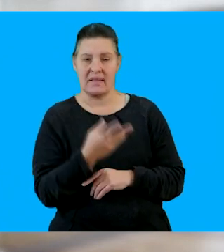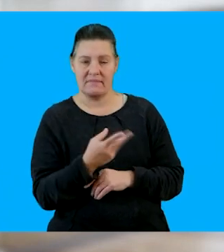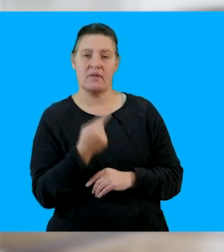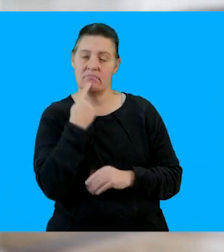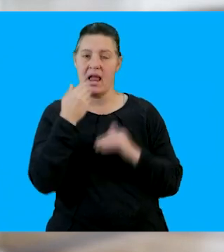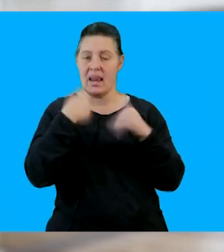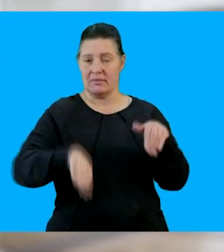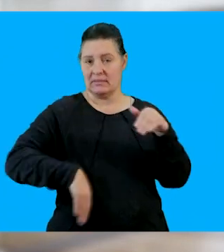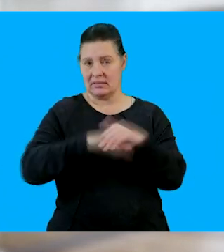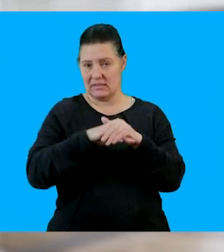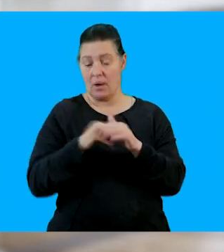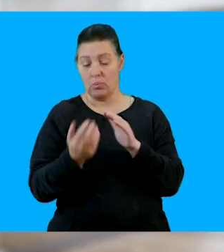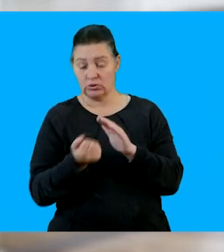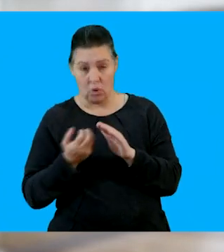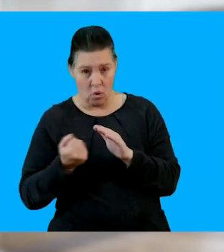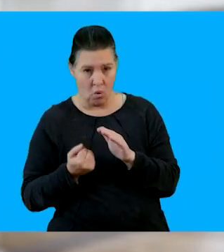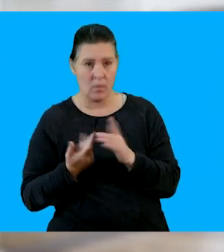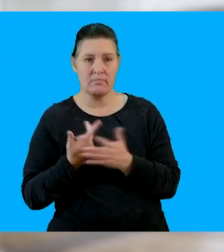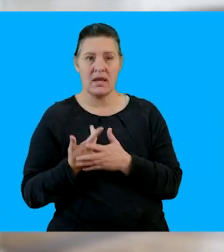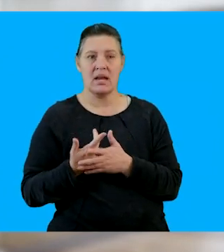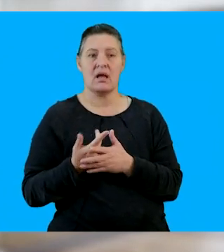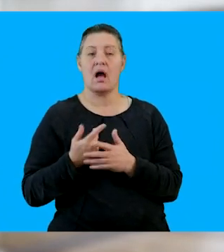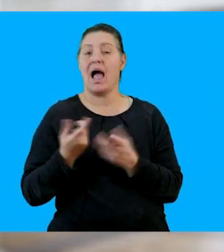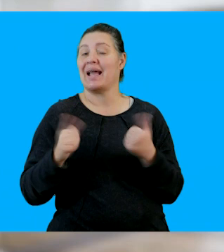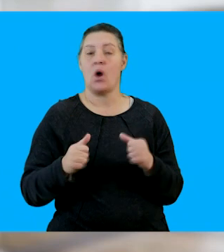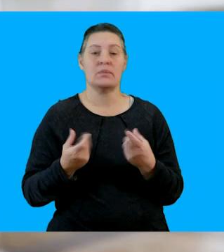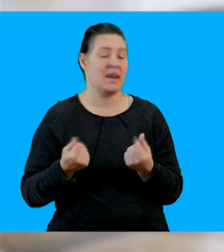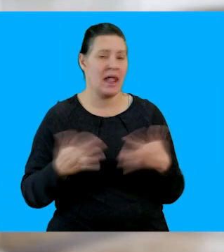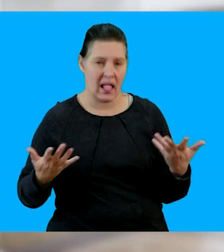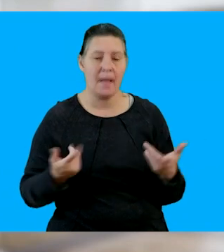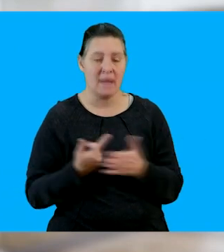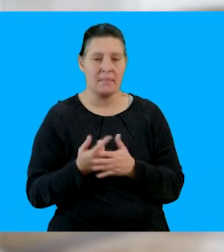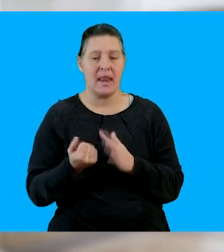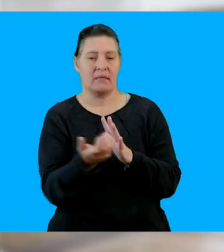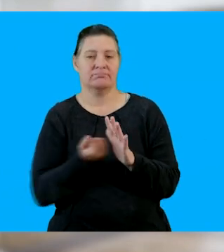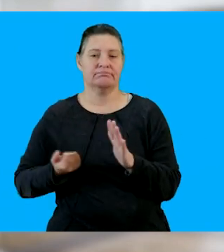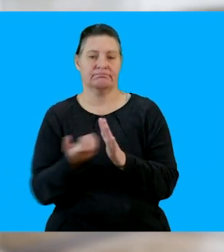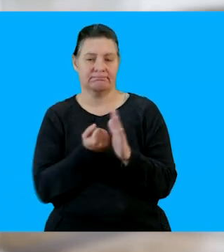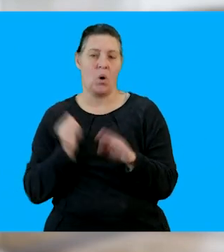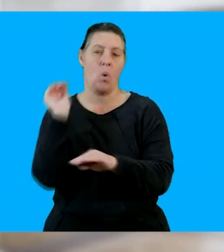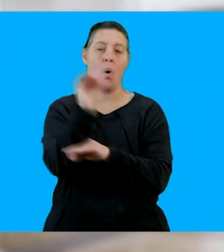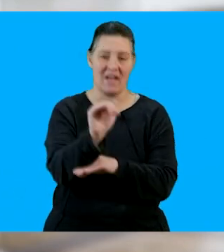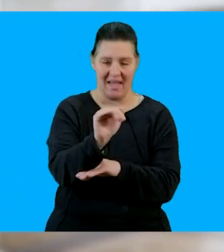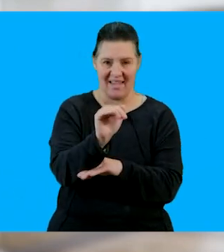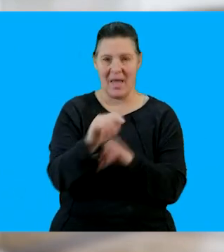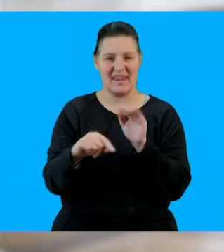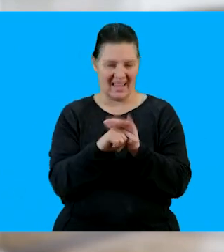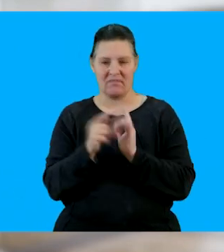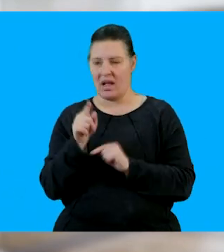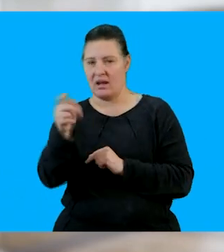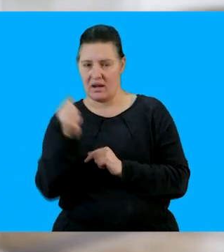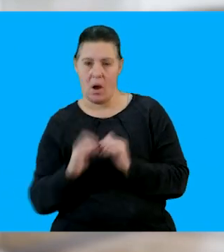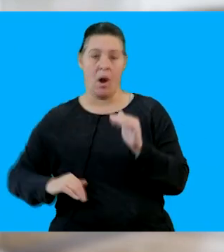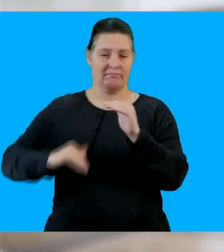you a limit that after withdrawal, maybe your account has no money, but you are still allowed to withdraw a certain amount of money and not more